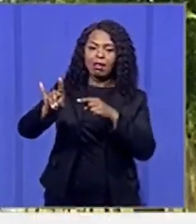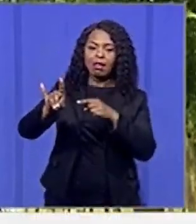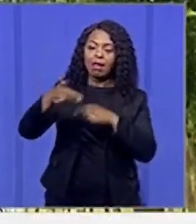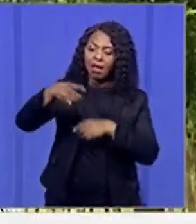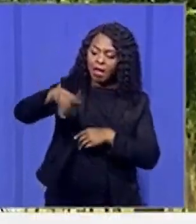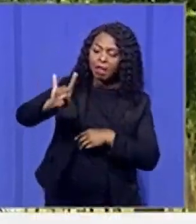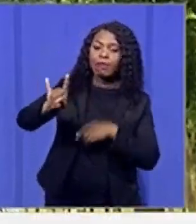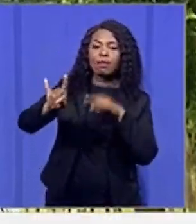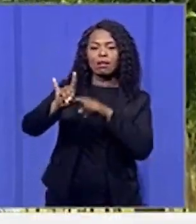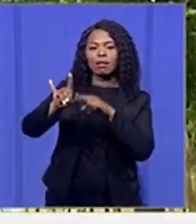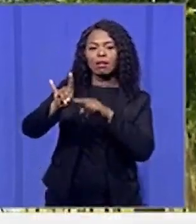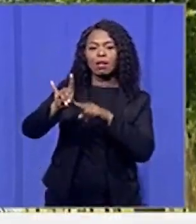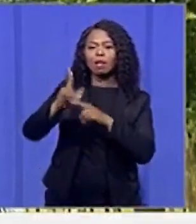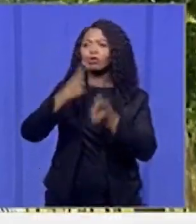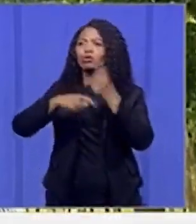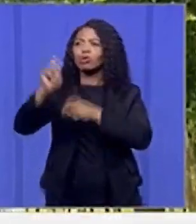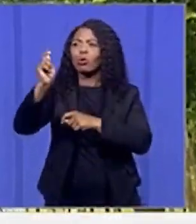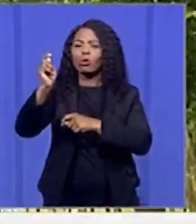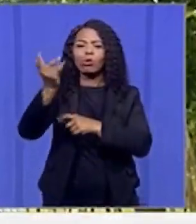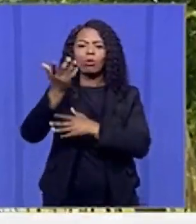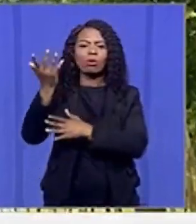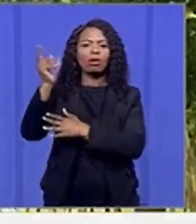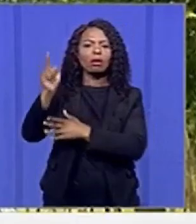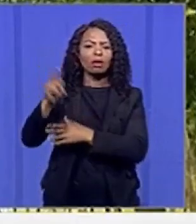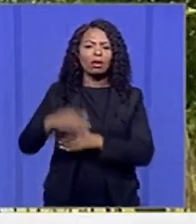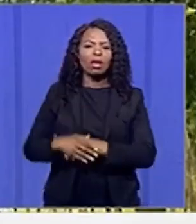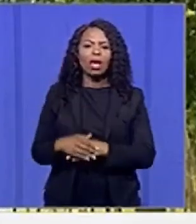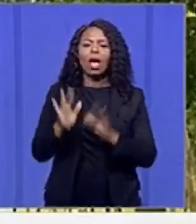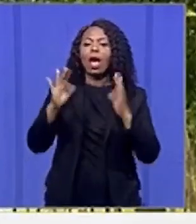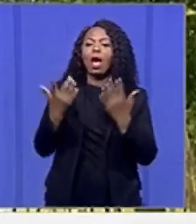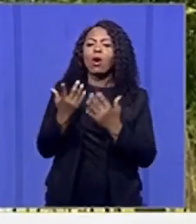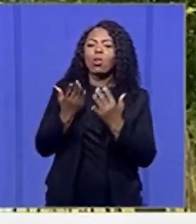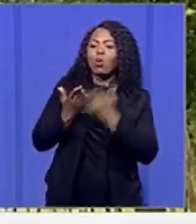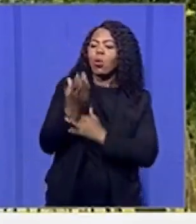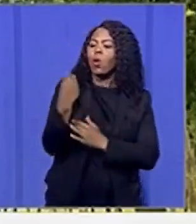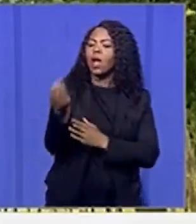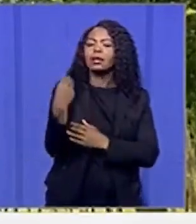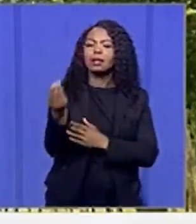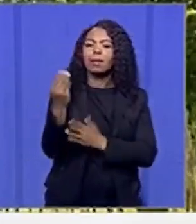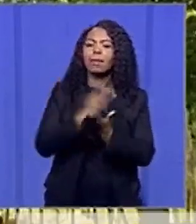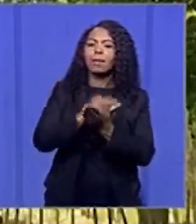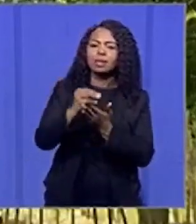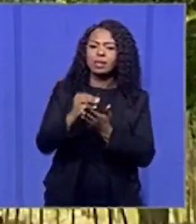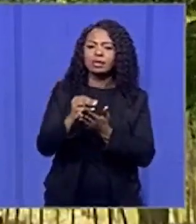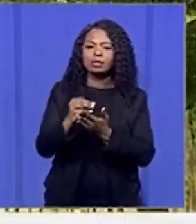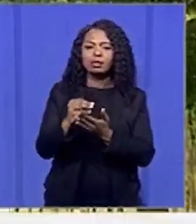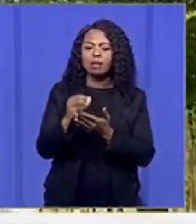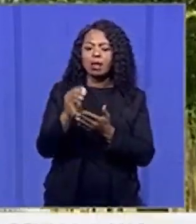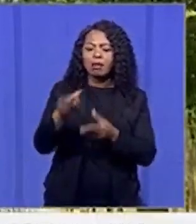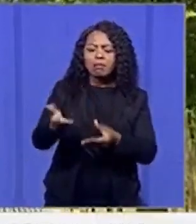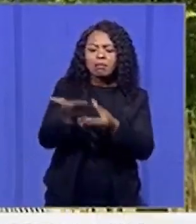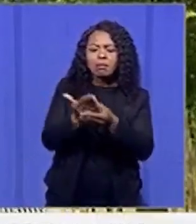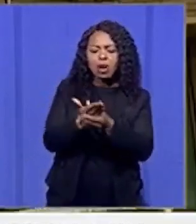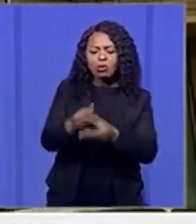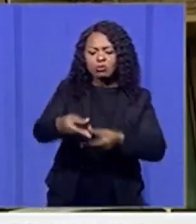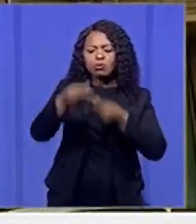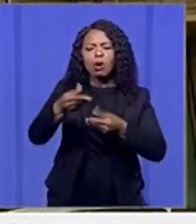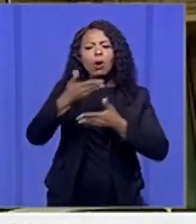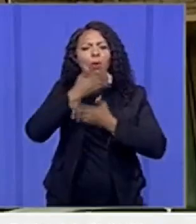animals were sold in terms of WhatsApp messages and so on. There is no gazette also from the premier